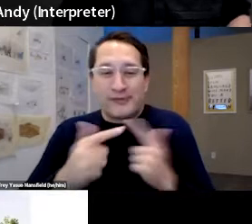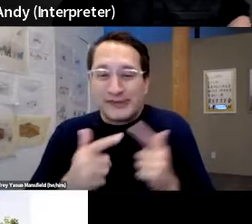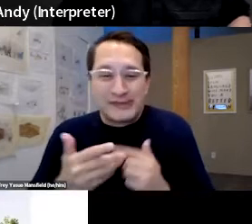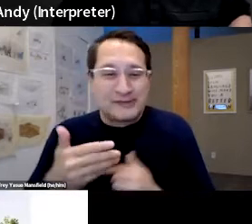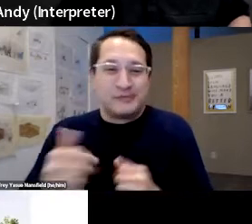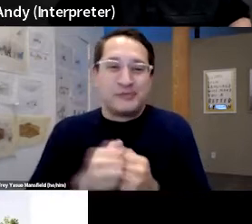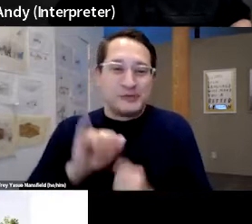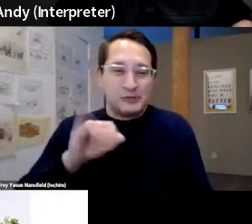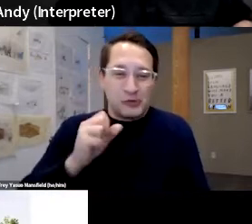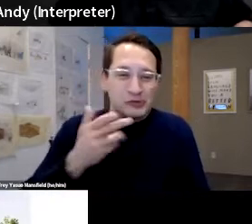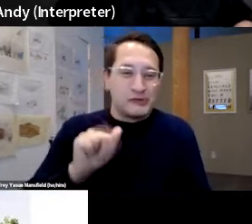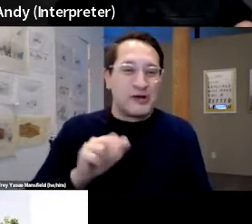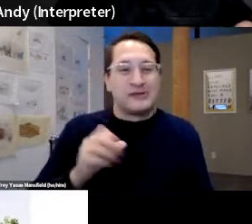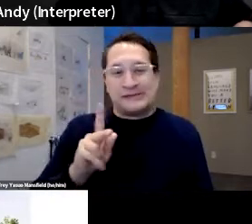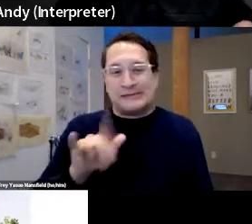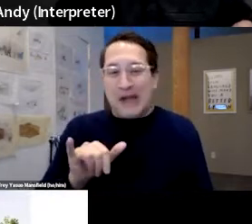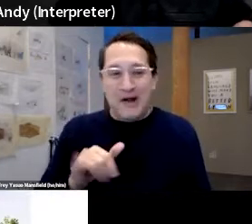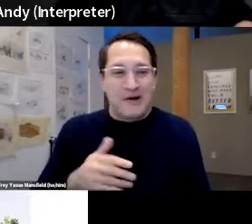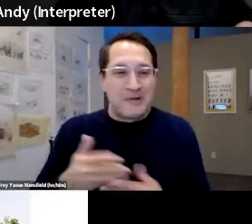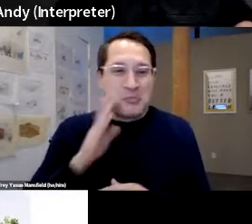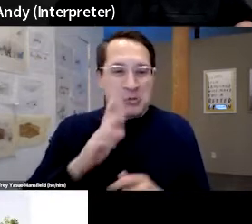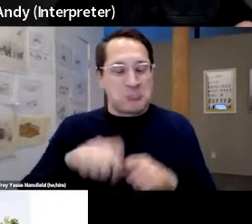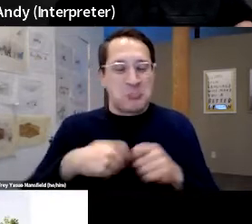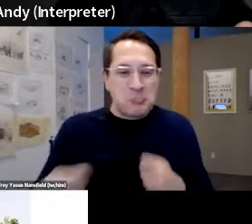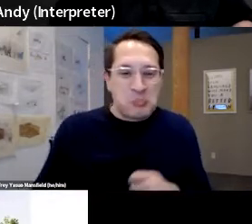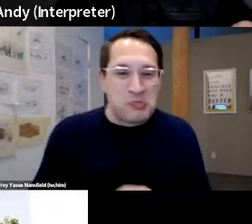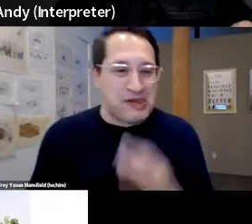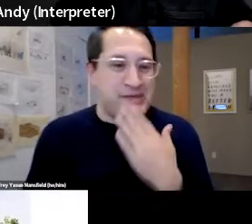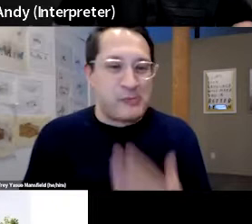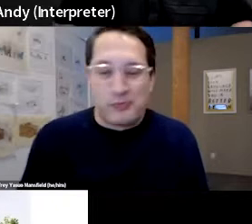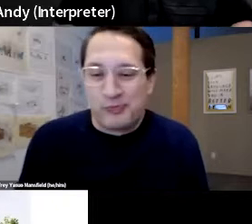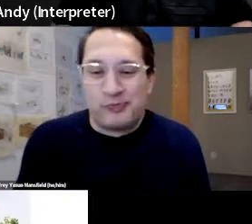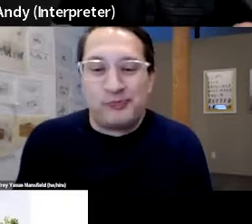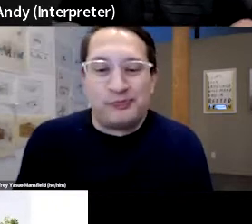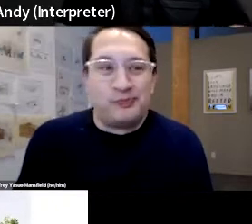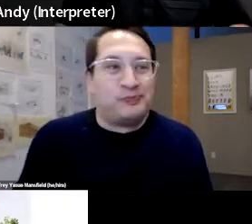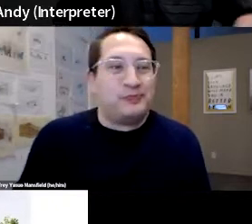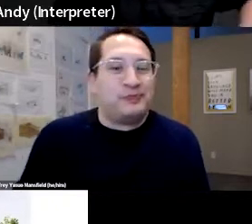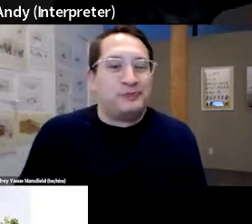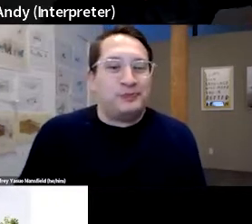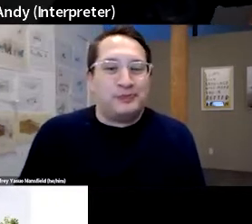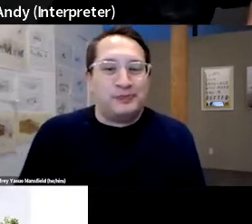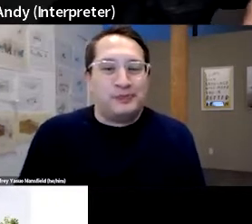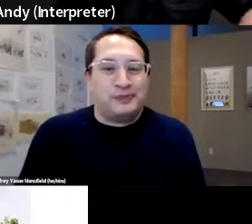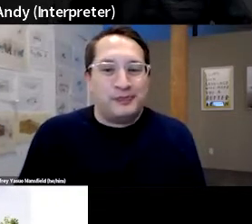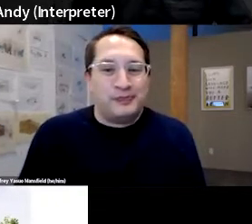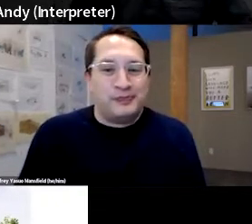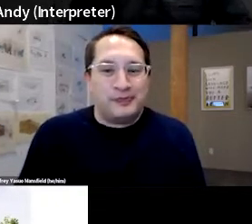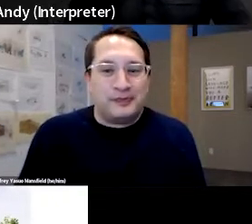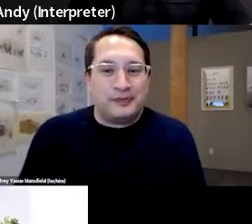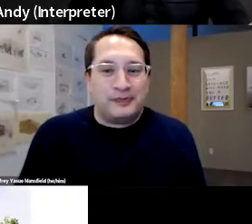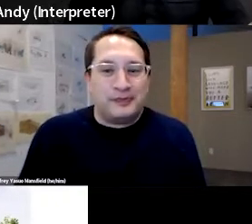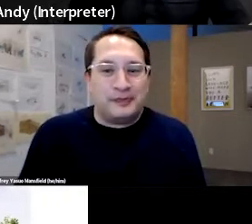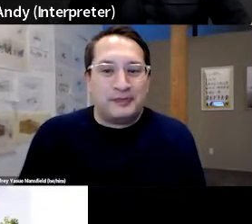I really look forward to this conversation with Joshua and Sky. So let me go and wrap up now, and thank you for listening to my presentation.